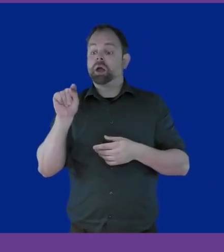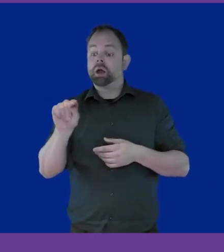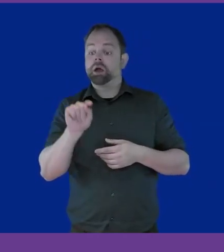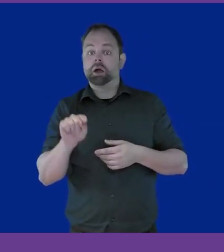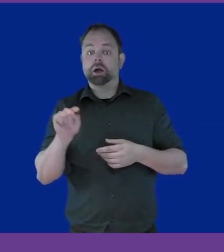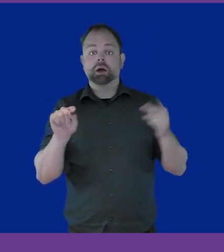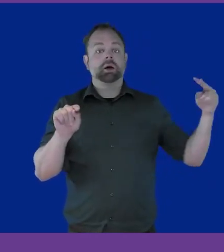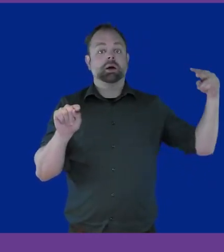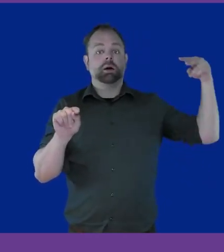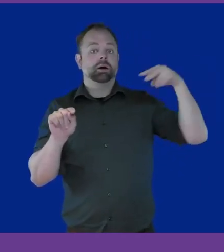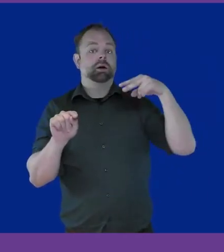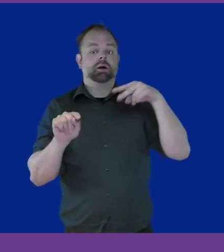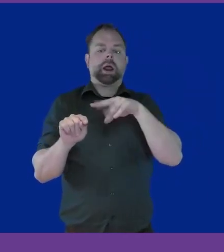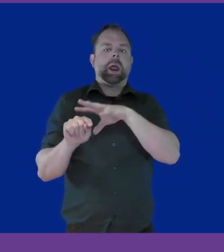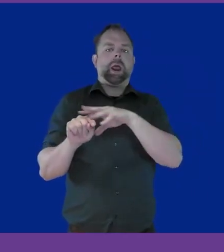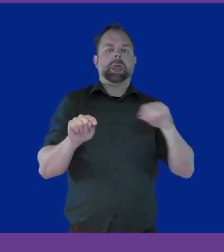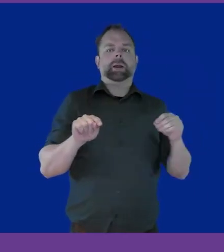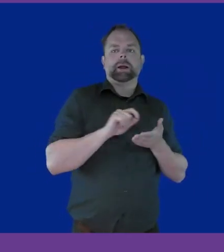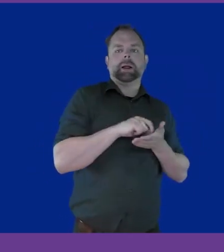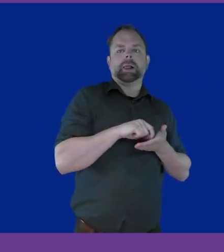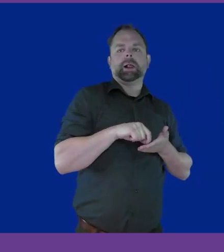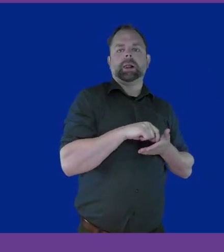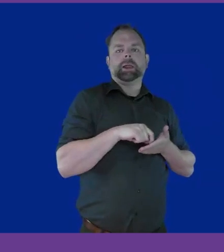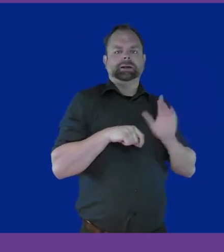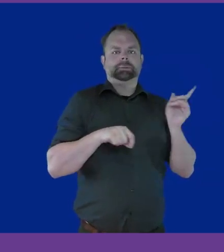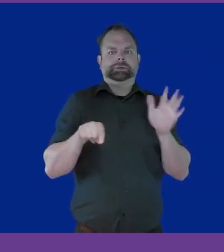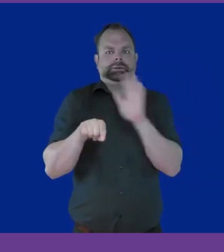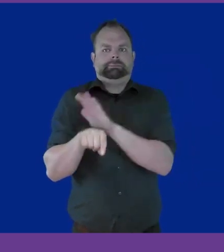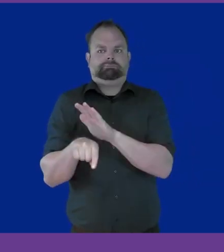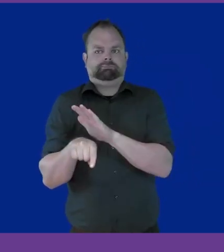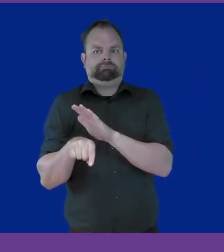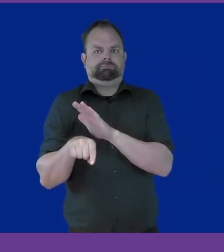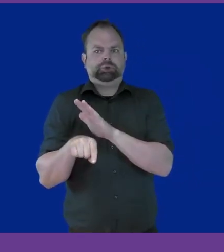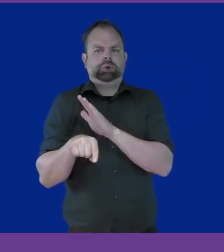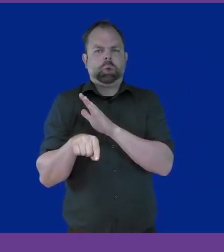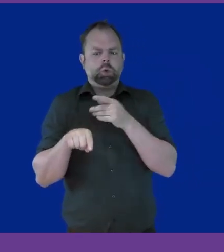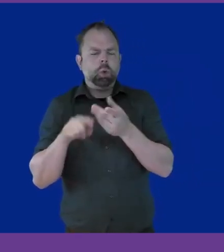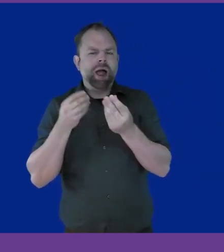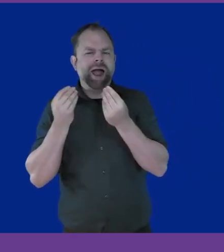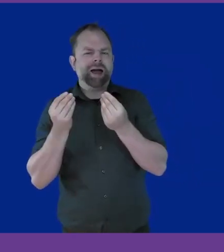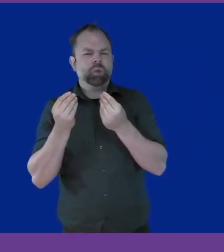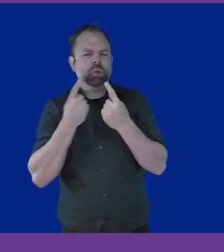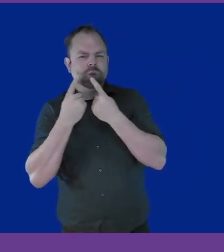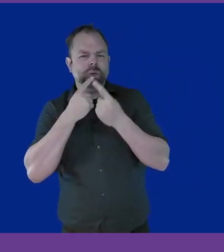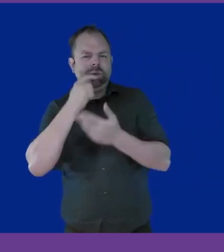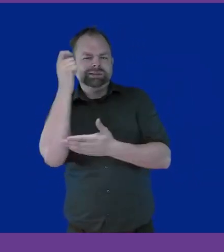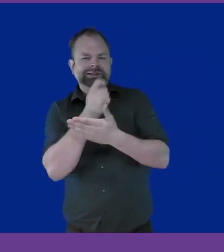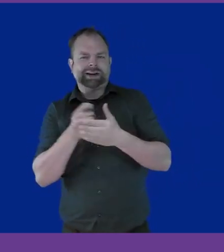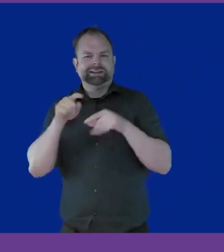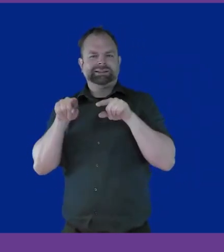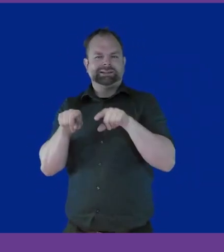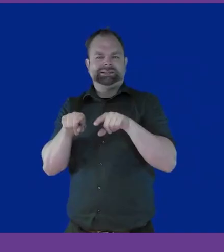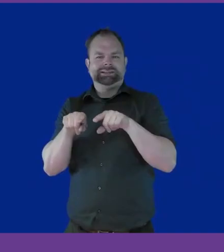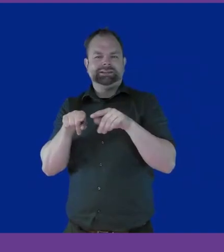accessible. And that is why I'm so happy to introduce Commissioner Albuquerque, because indeed, for financial